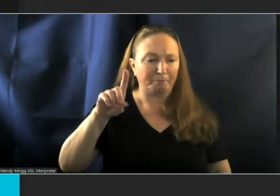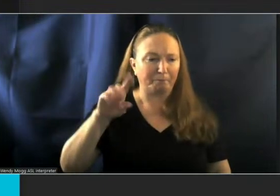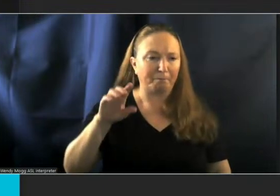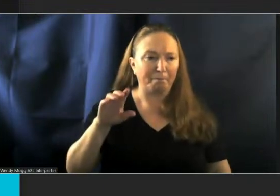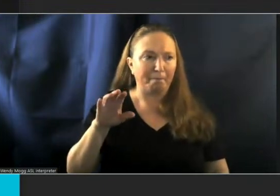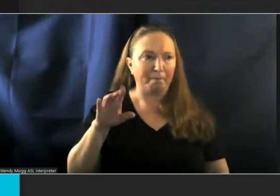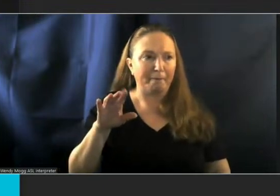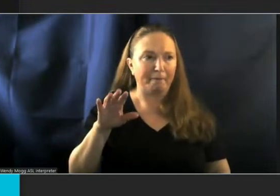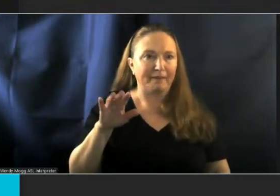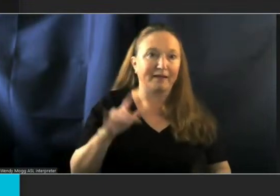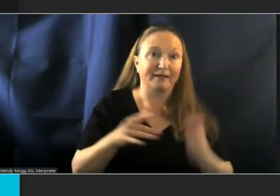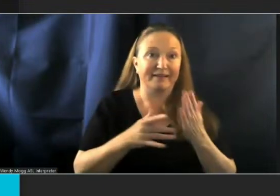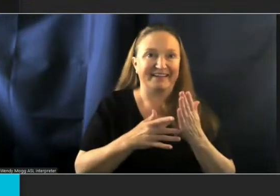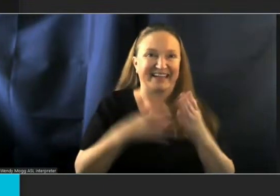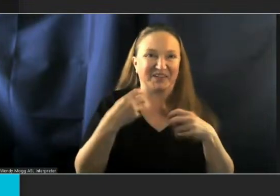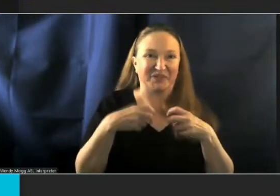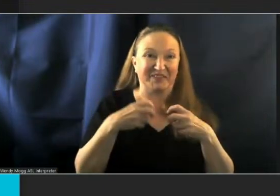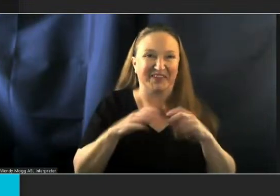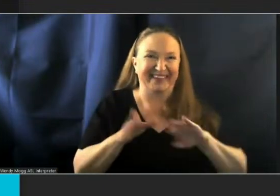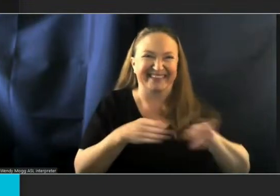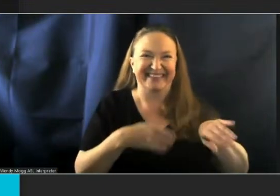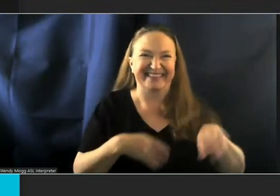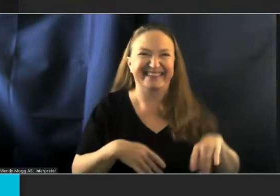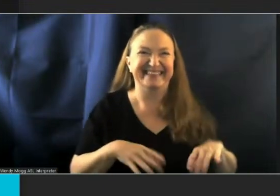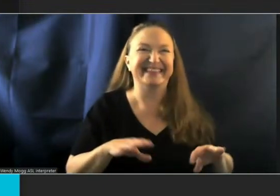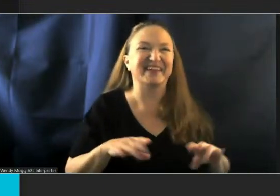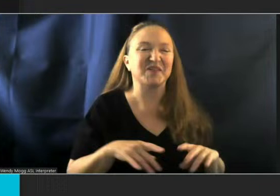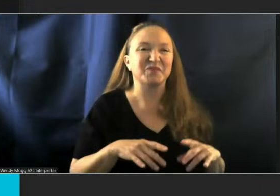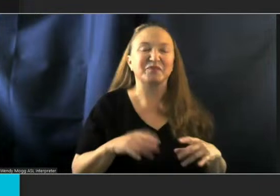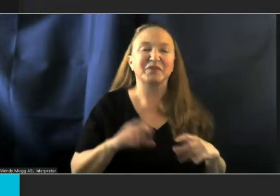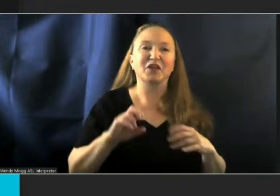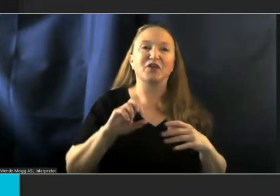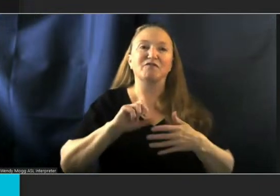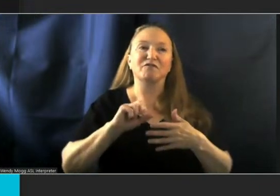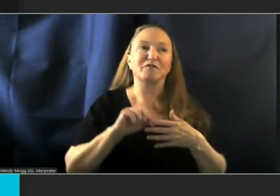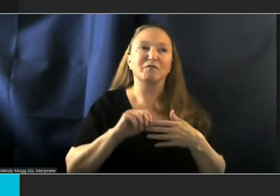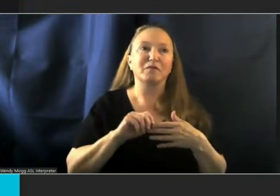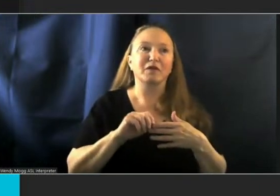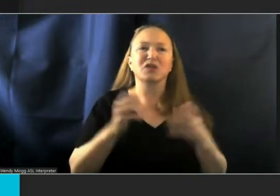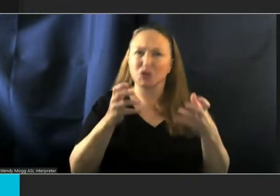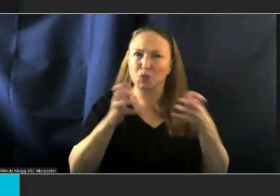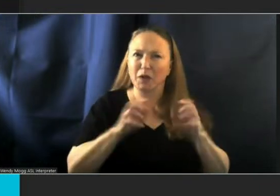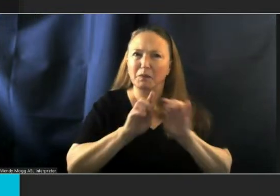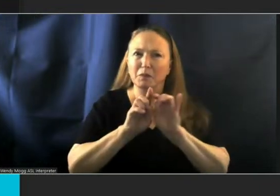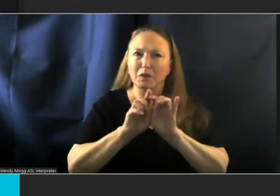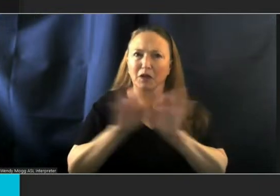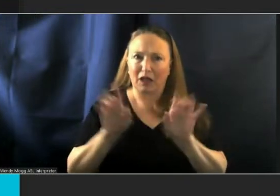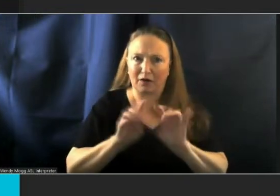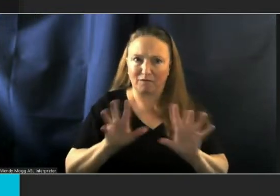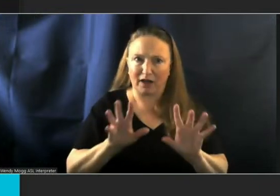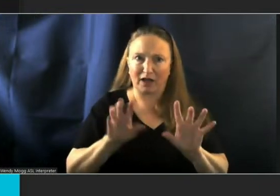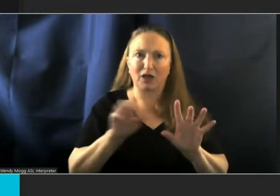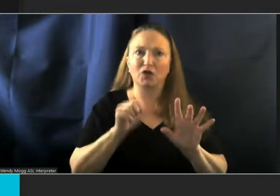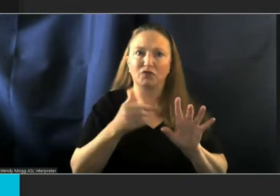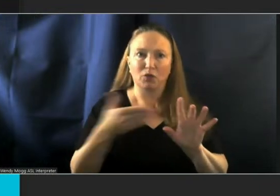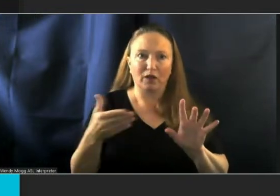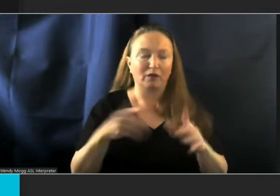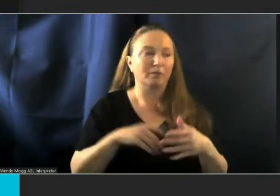Sorry, a little technical difficulty. There we go. Just a couple of clarifying comments that